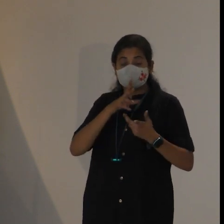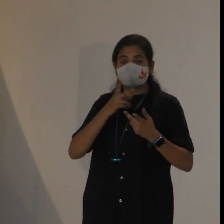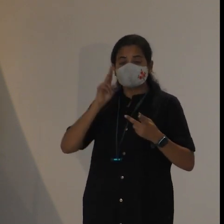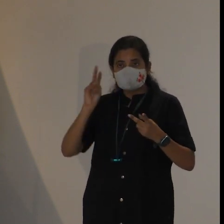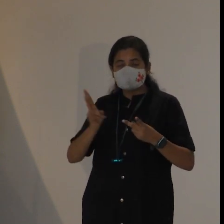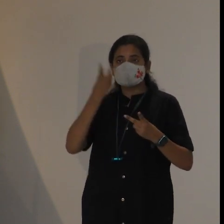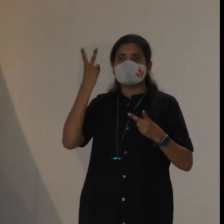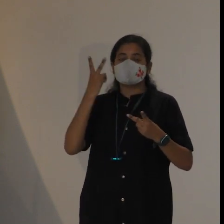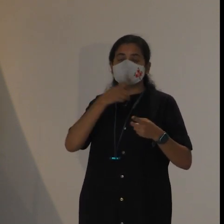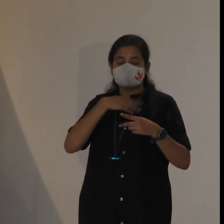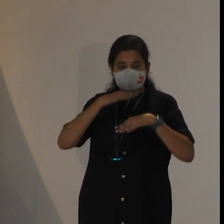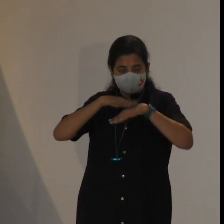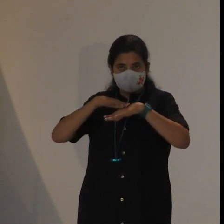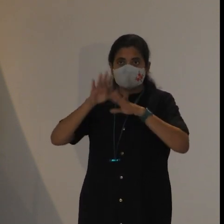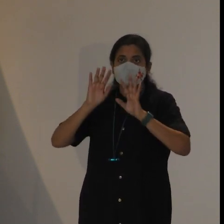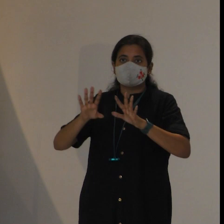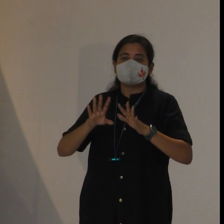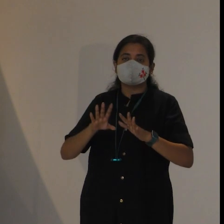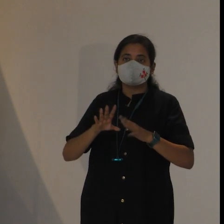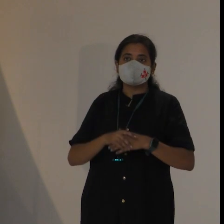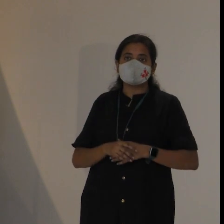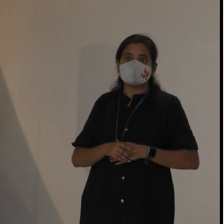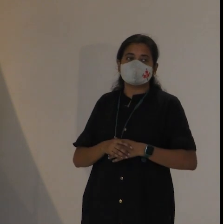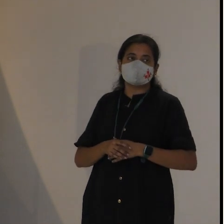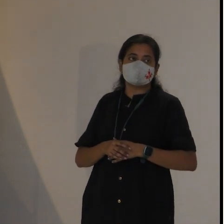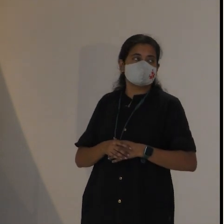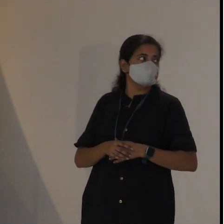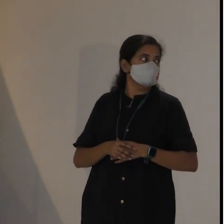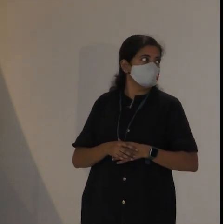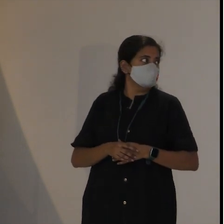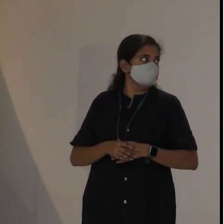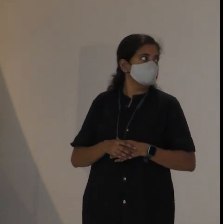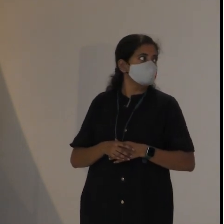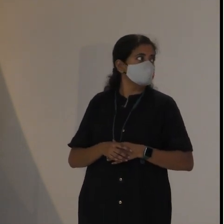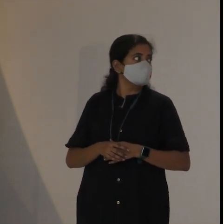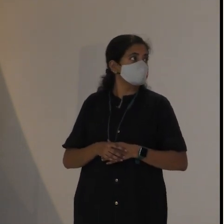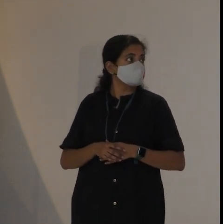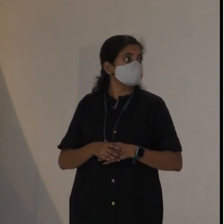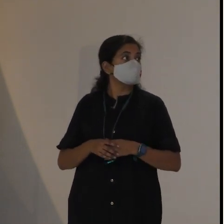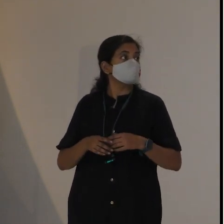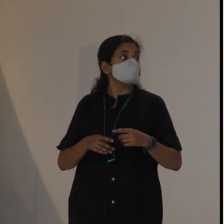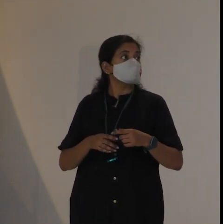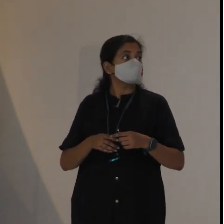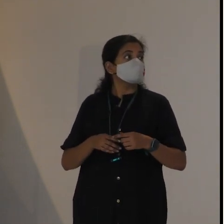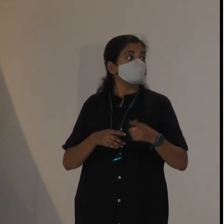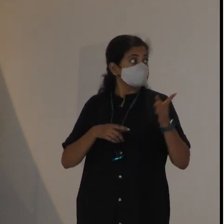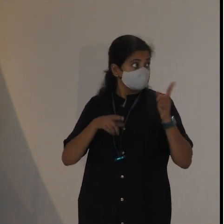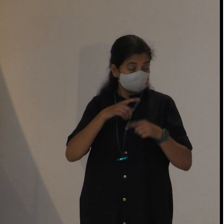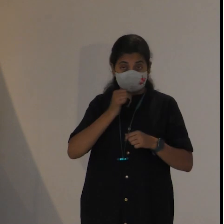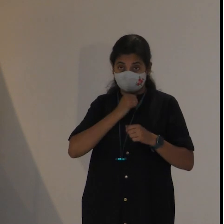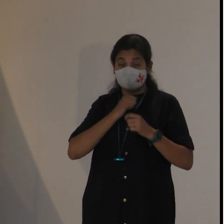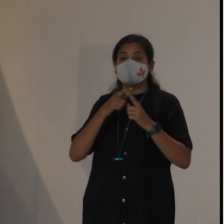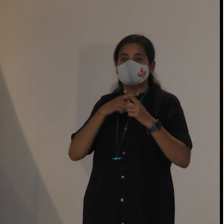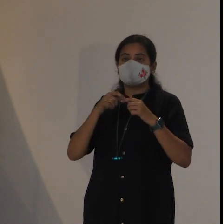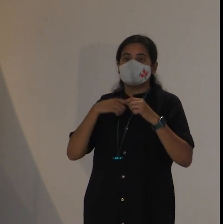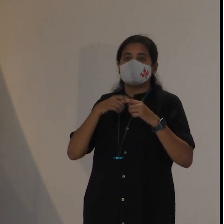different, intimate experience of perhaps faith. So what happens in our podcast?